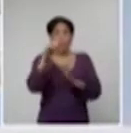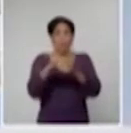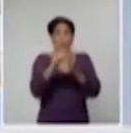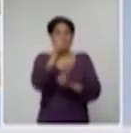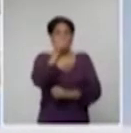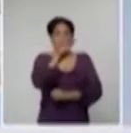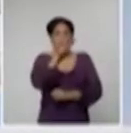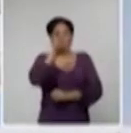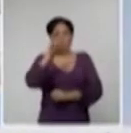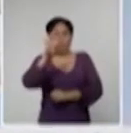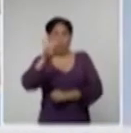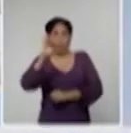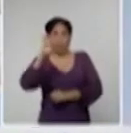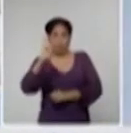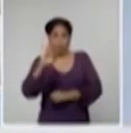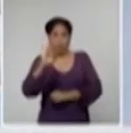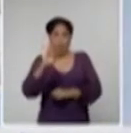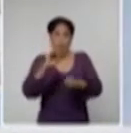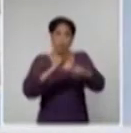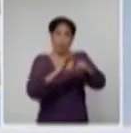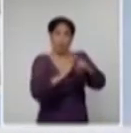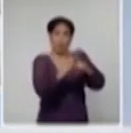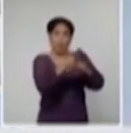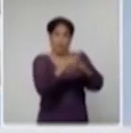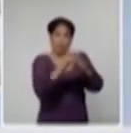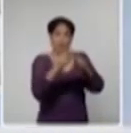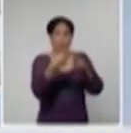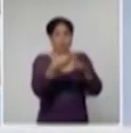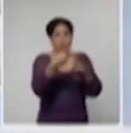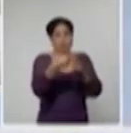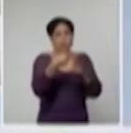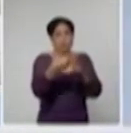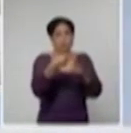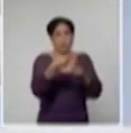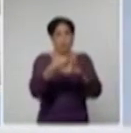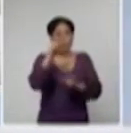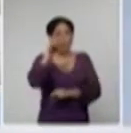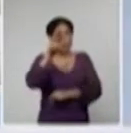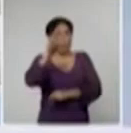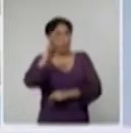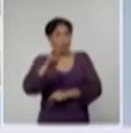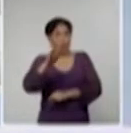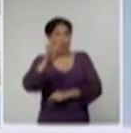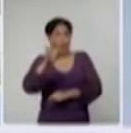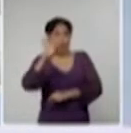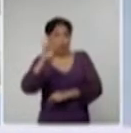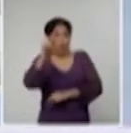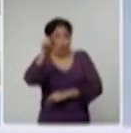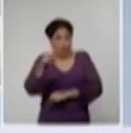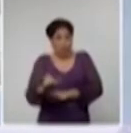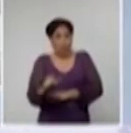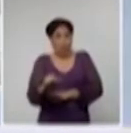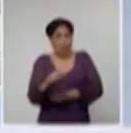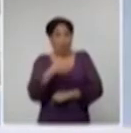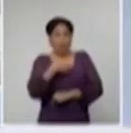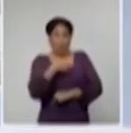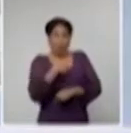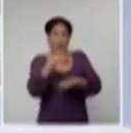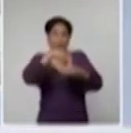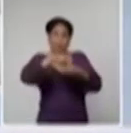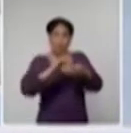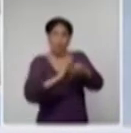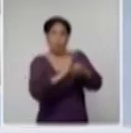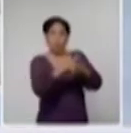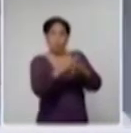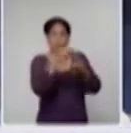number was in Havana with 1,662, but there were also samples processed from